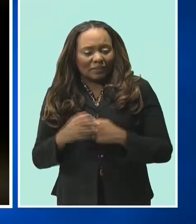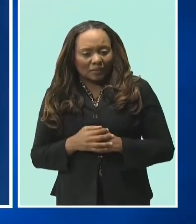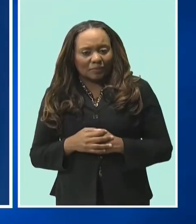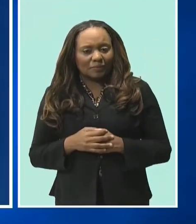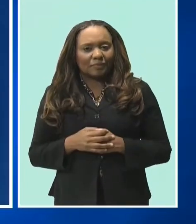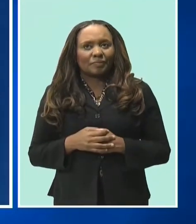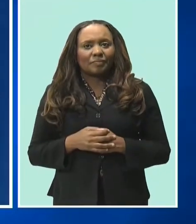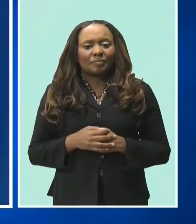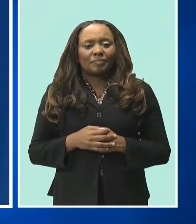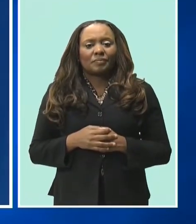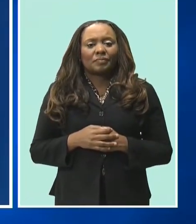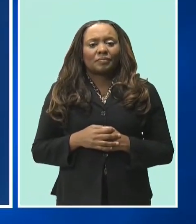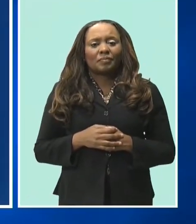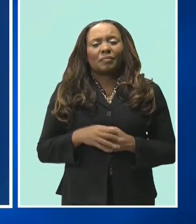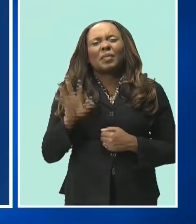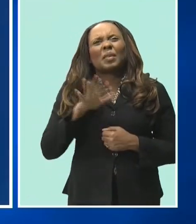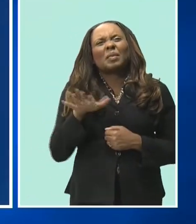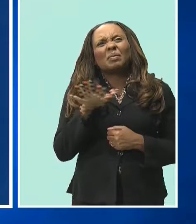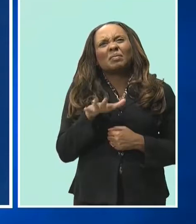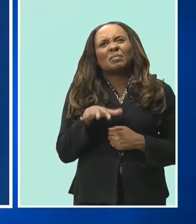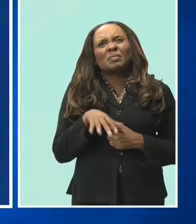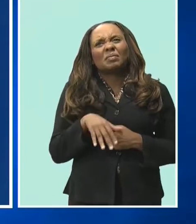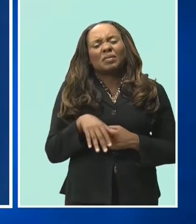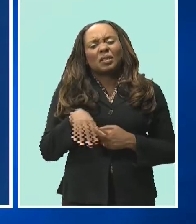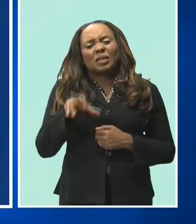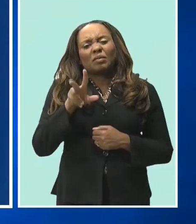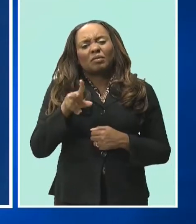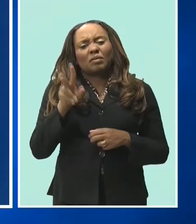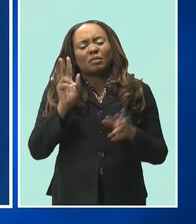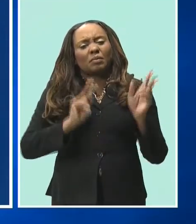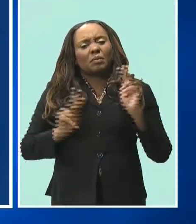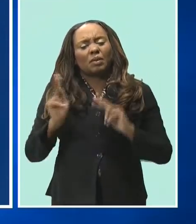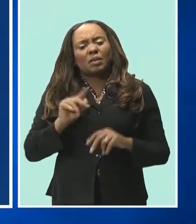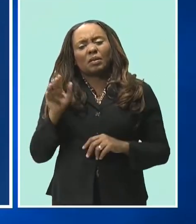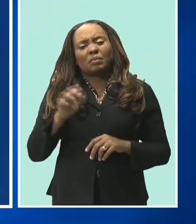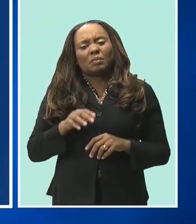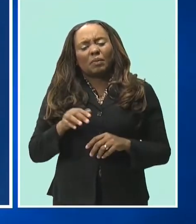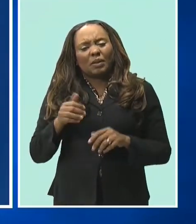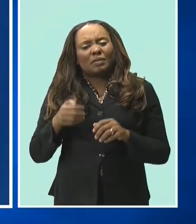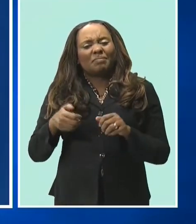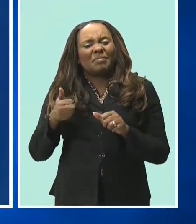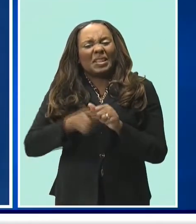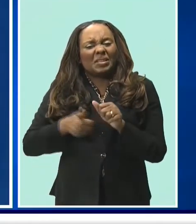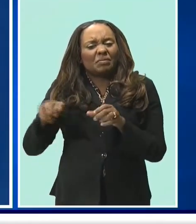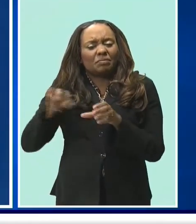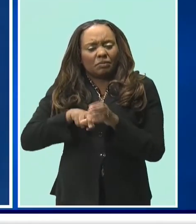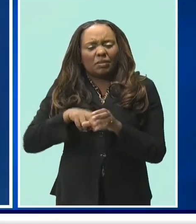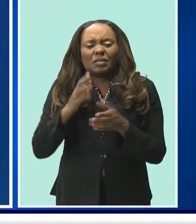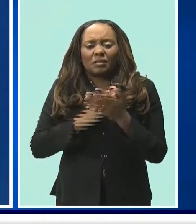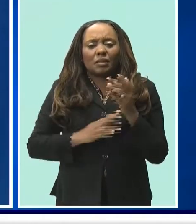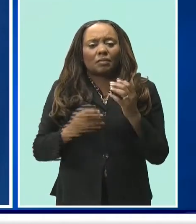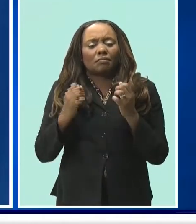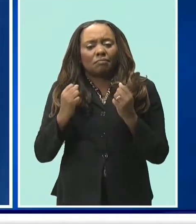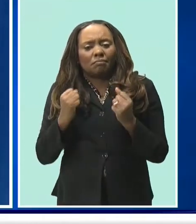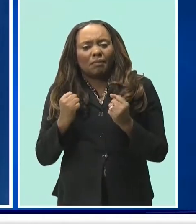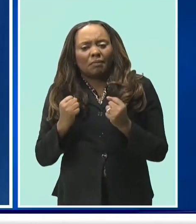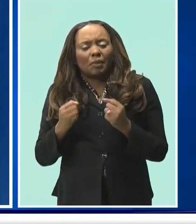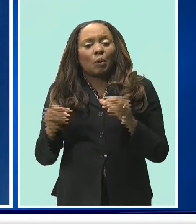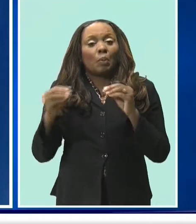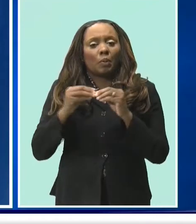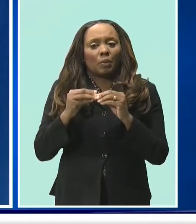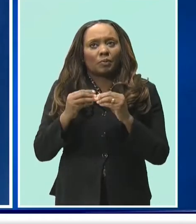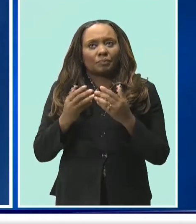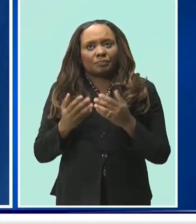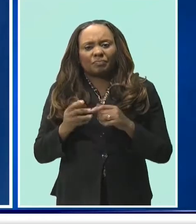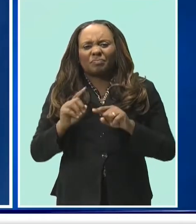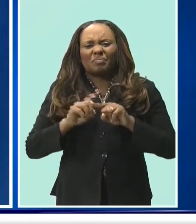you're talking about average of 3 people per vehicle. Some vehicles had even more modest figures.